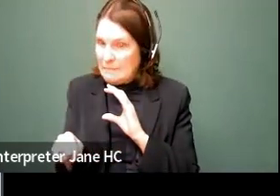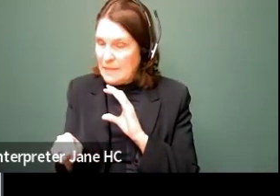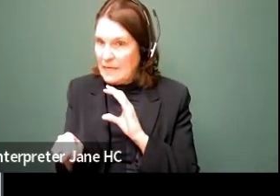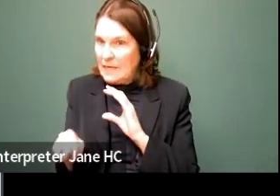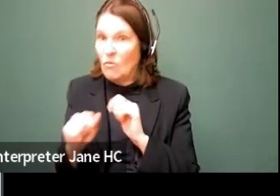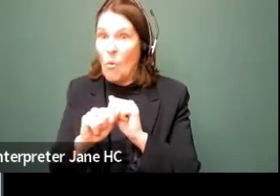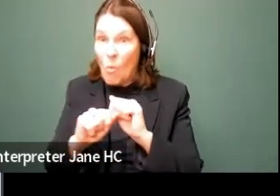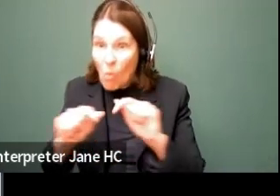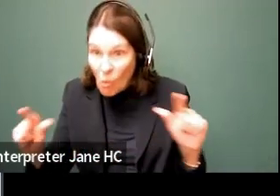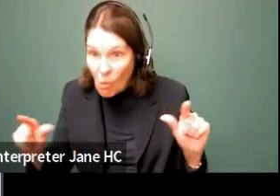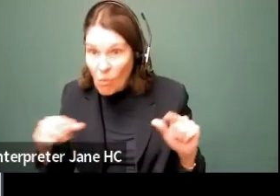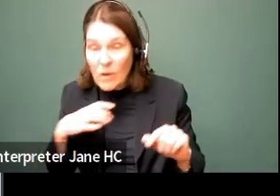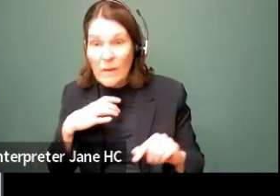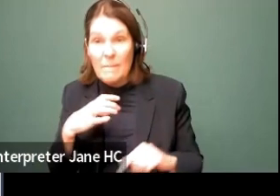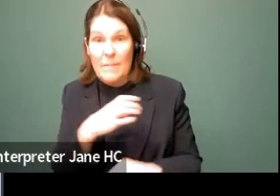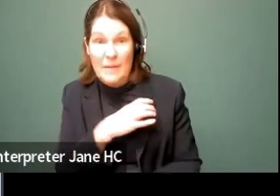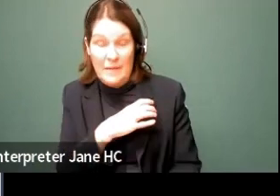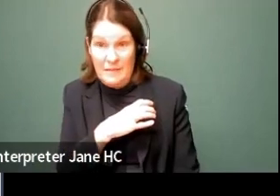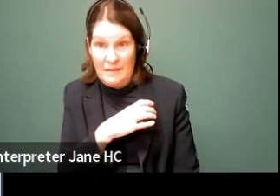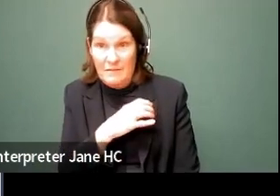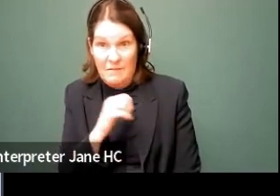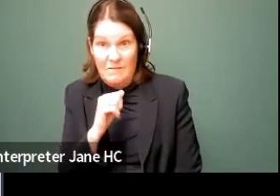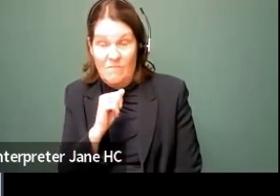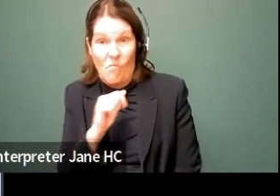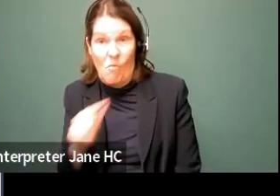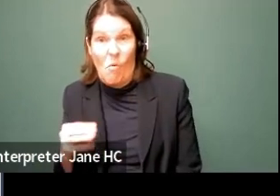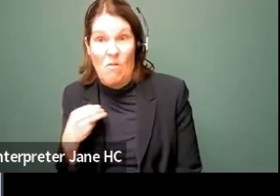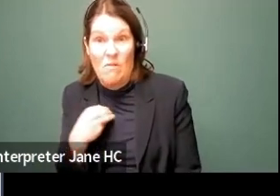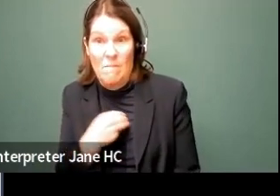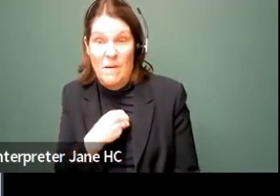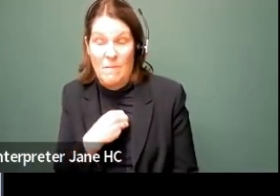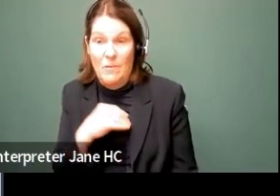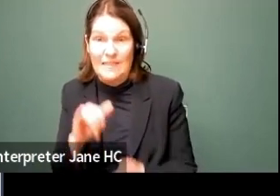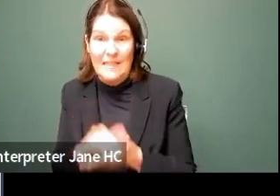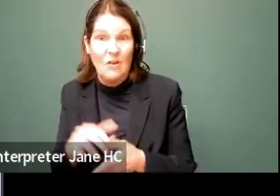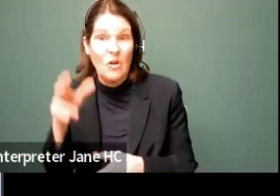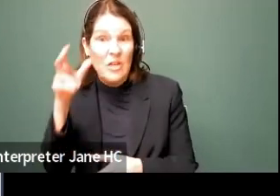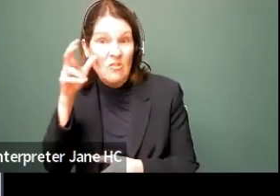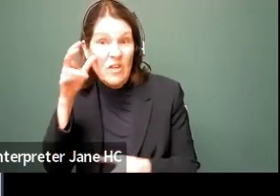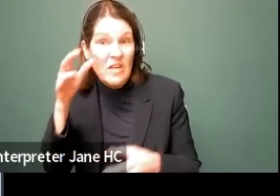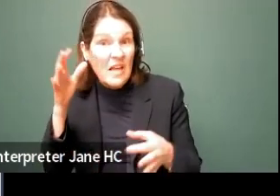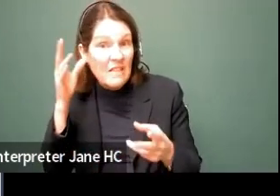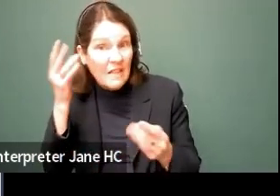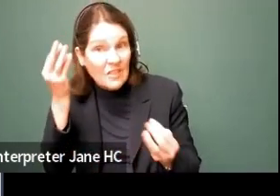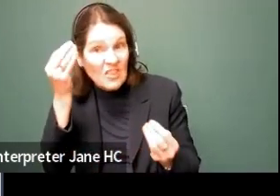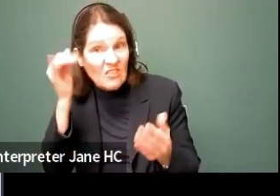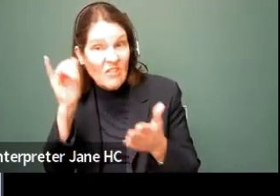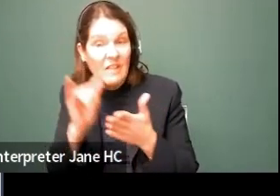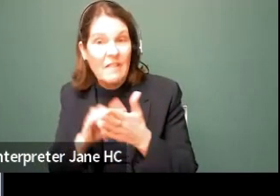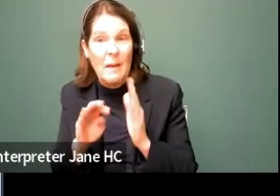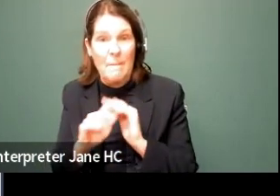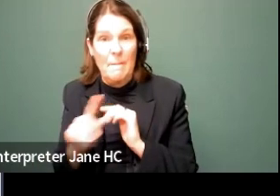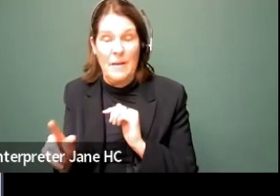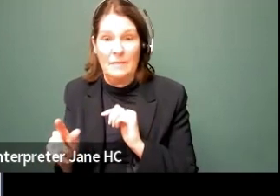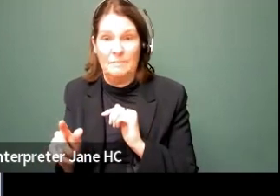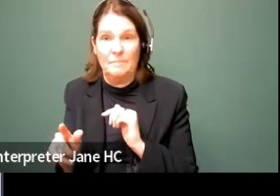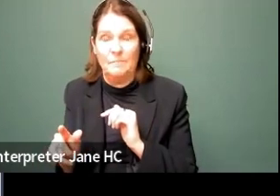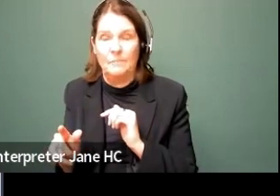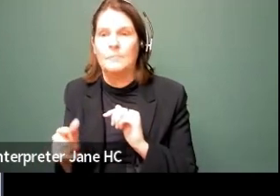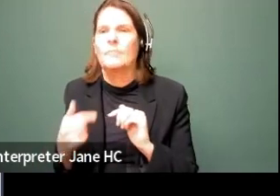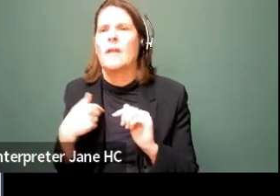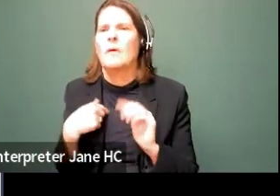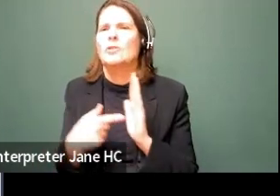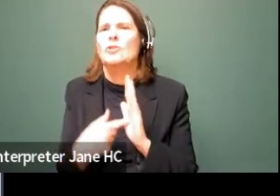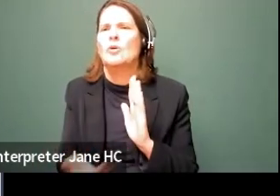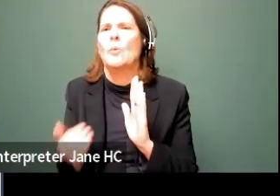entire committee that is hearing that particular bill. And I will go through that again